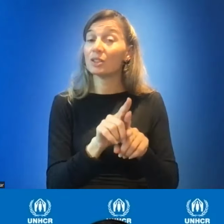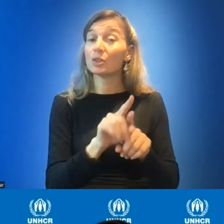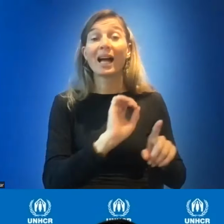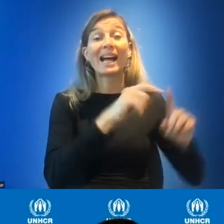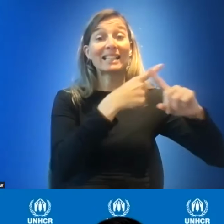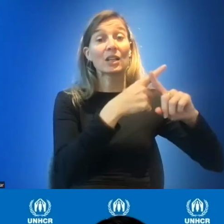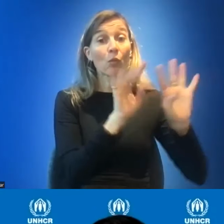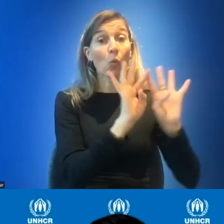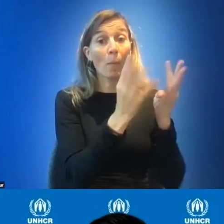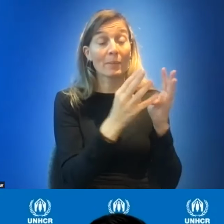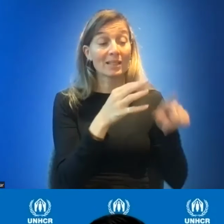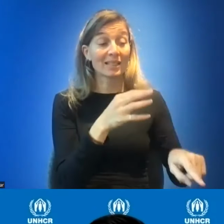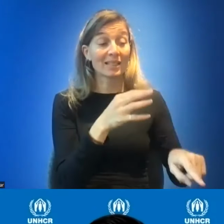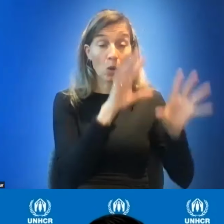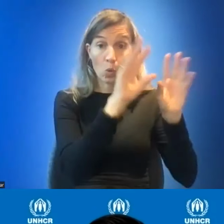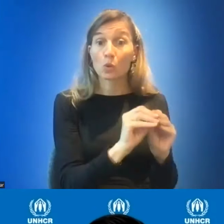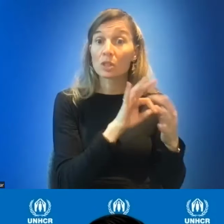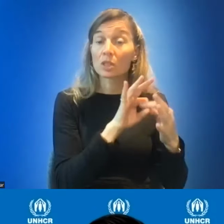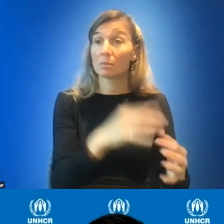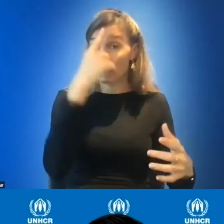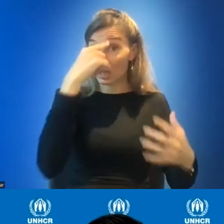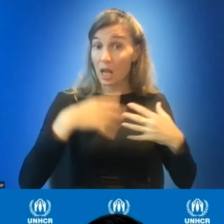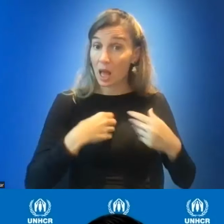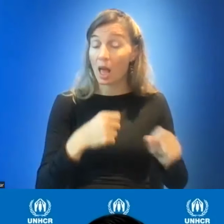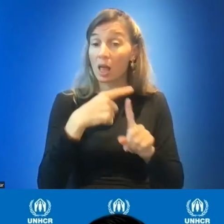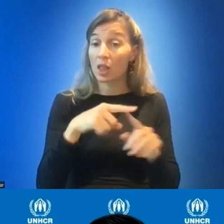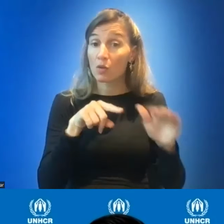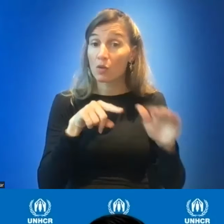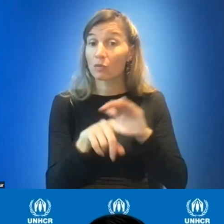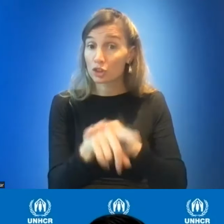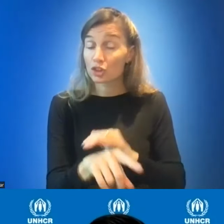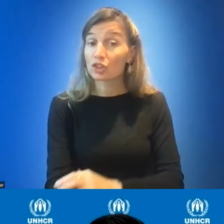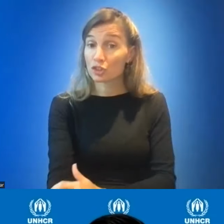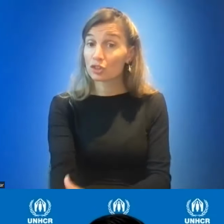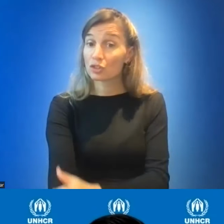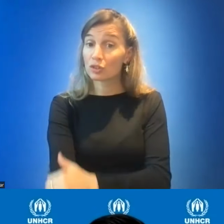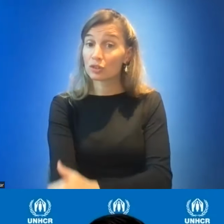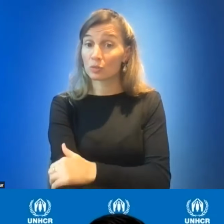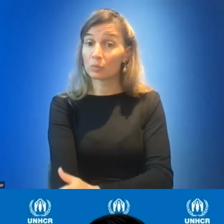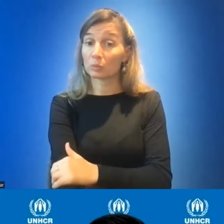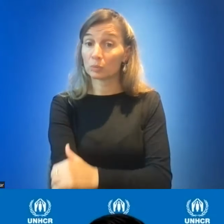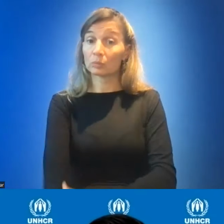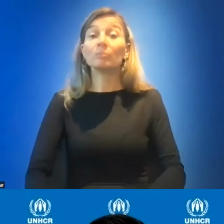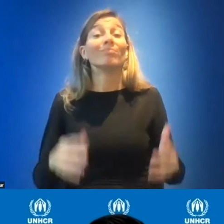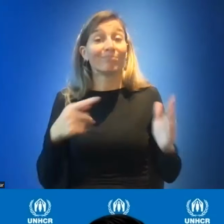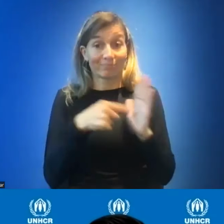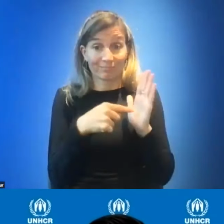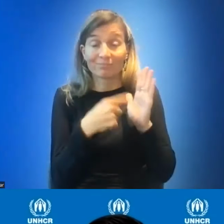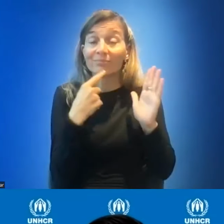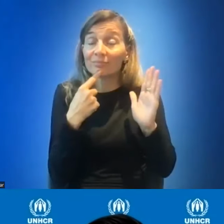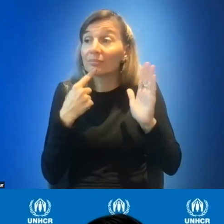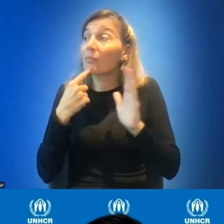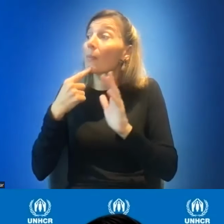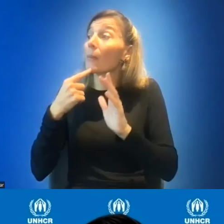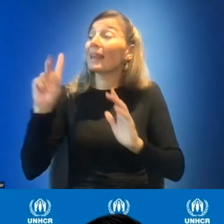and refugees, and that mentions as well the importance of engagement of organizations of persons with disabilities, services